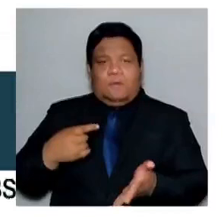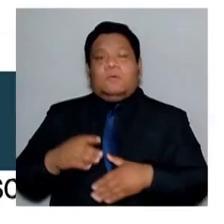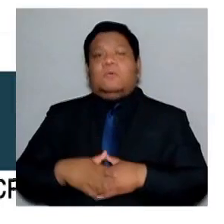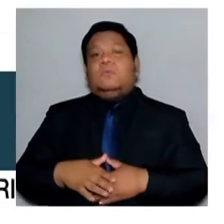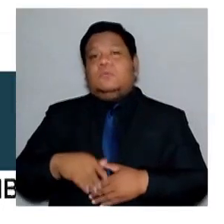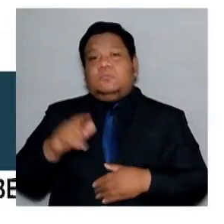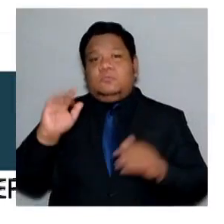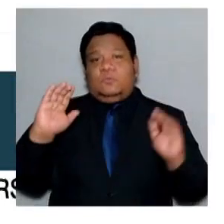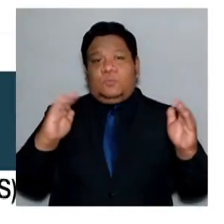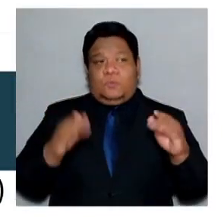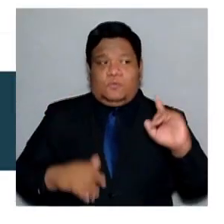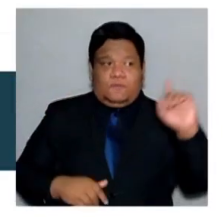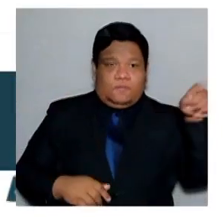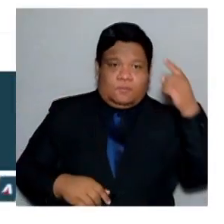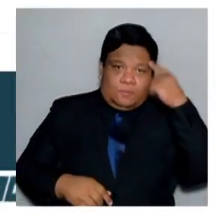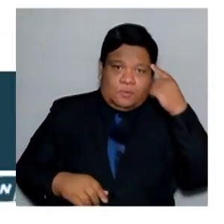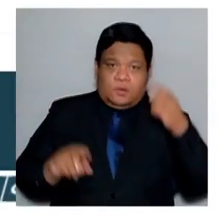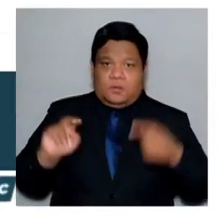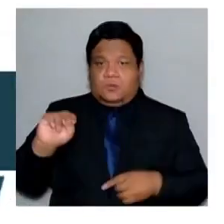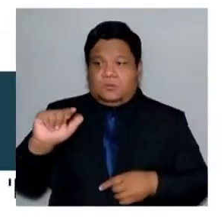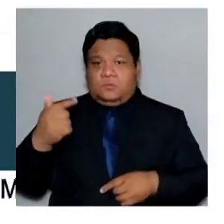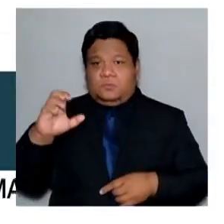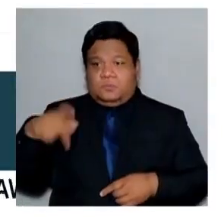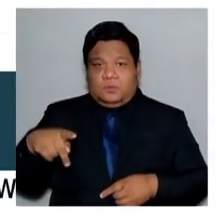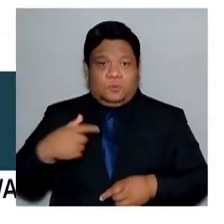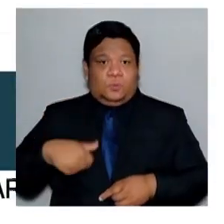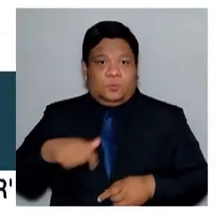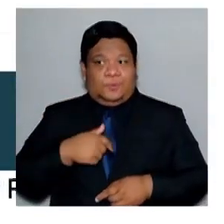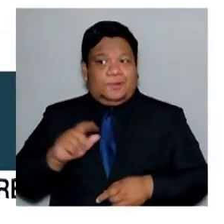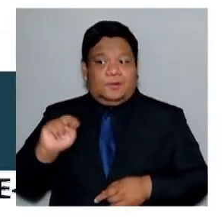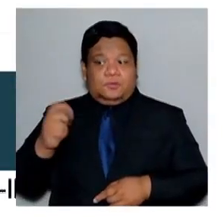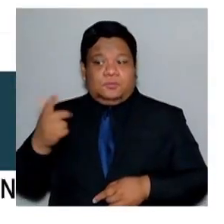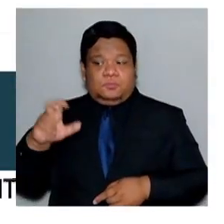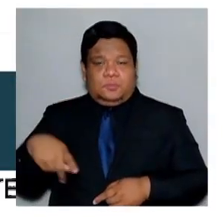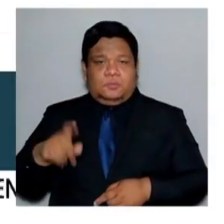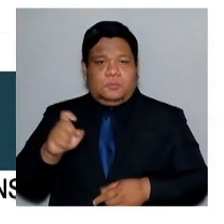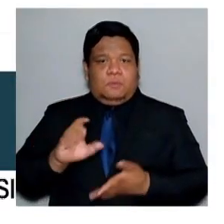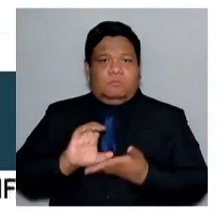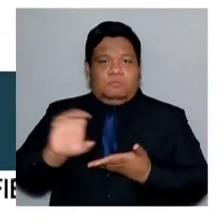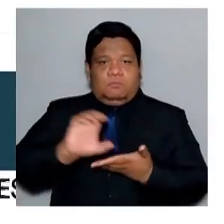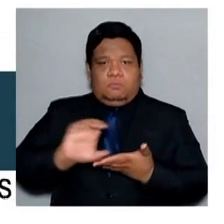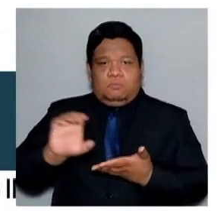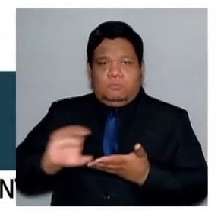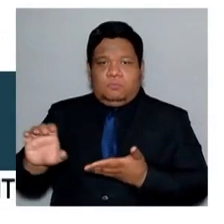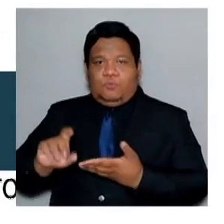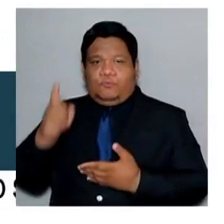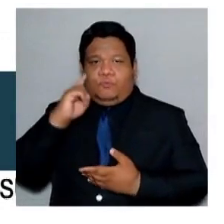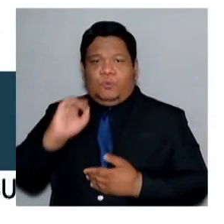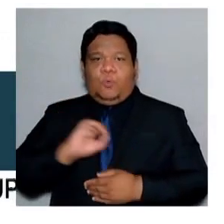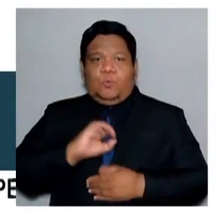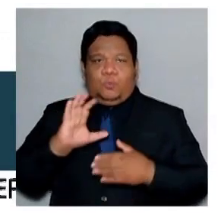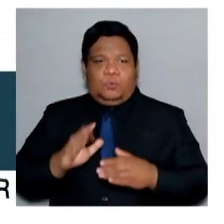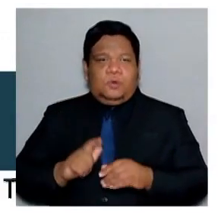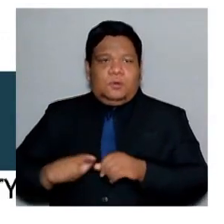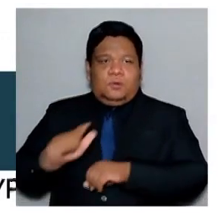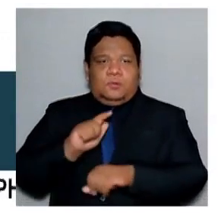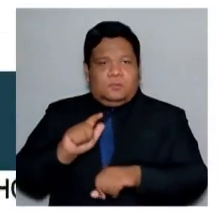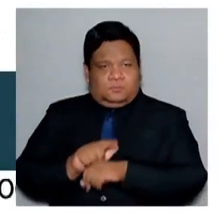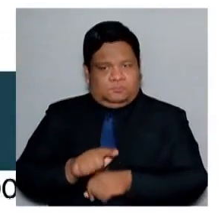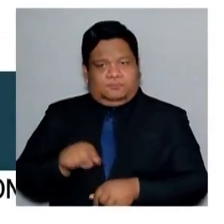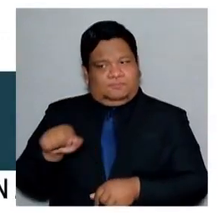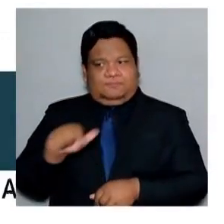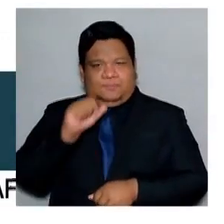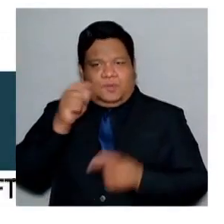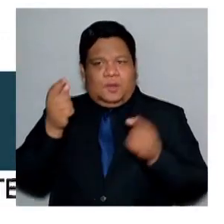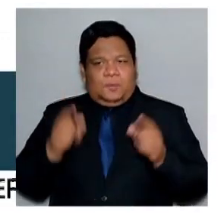and NGCP is that when we enter, we have to pay the proper compensation to the landowners. That doesn't seem to have been the case because they